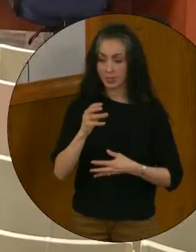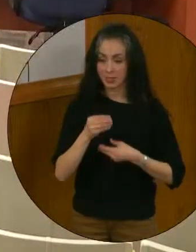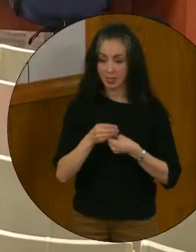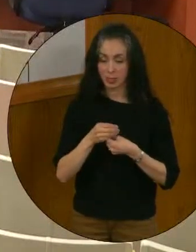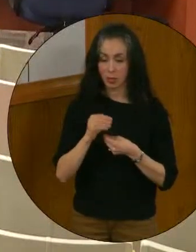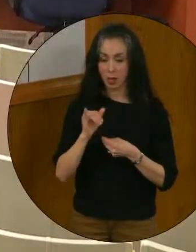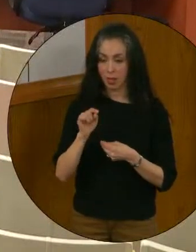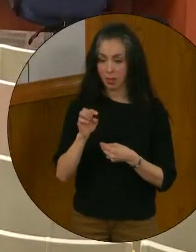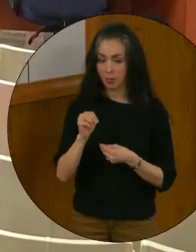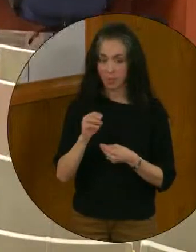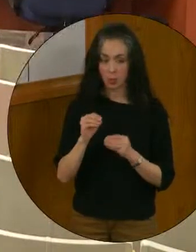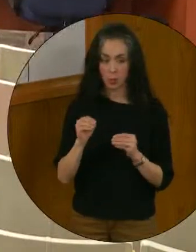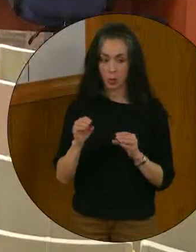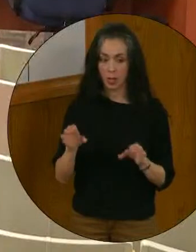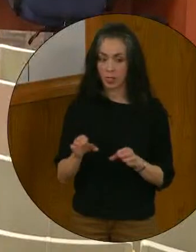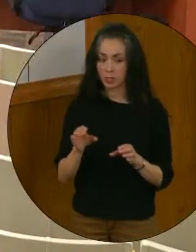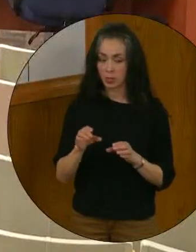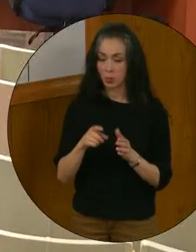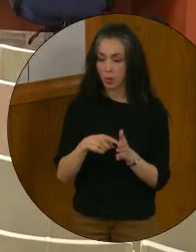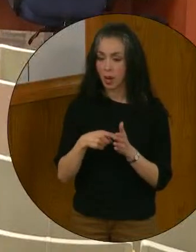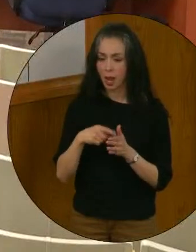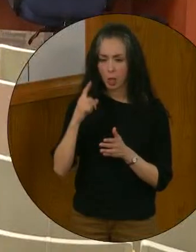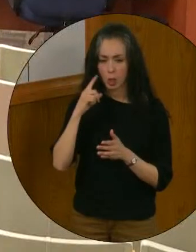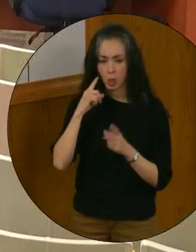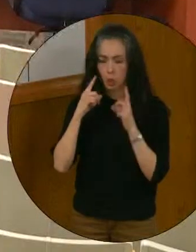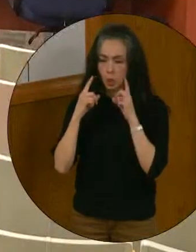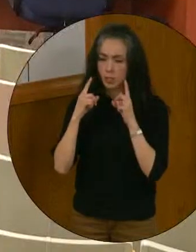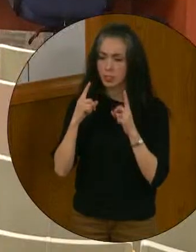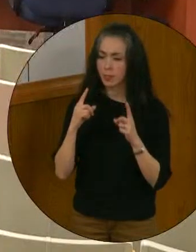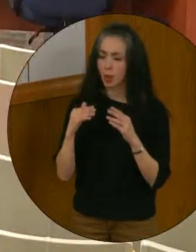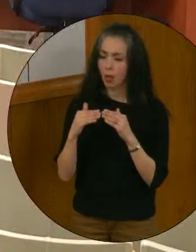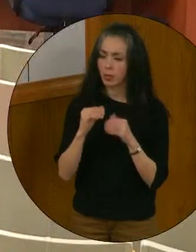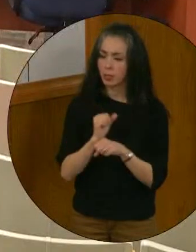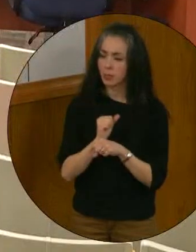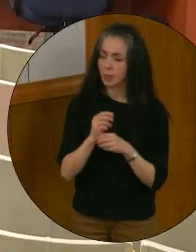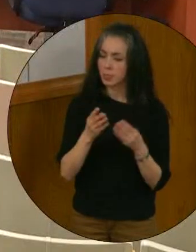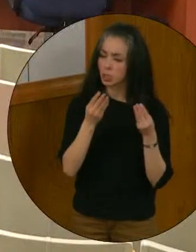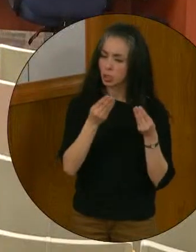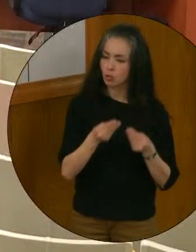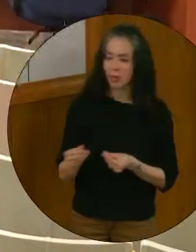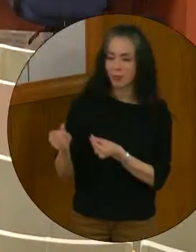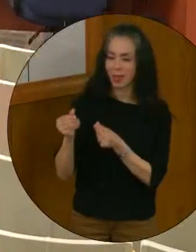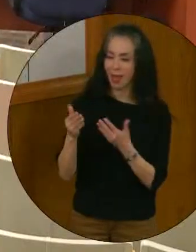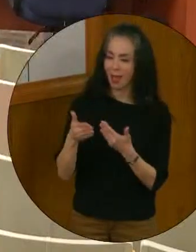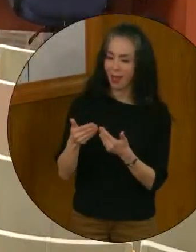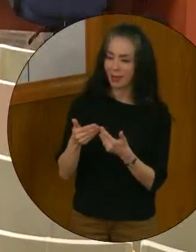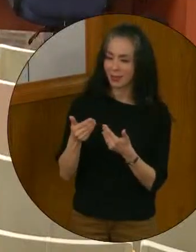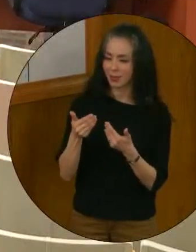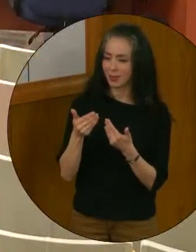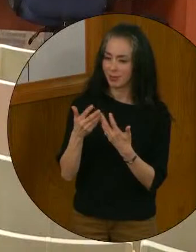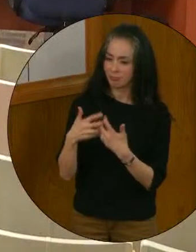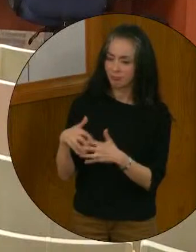that's required. I did hear some colleagues talk about streamlining processes and